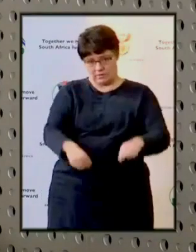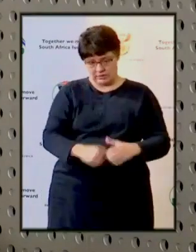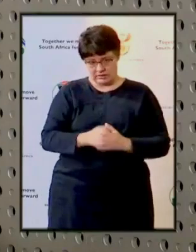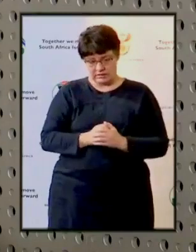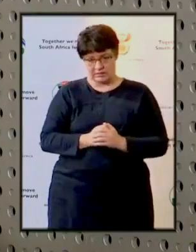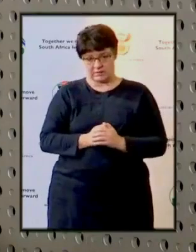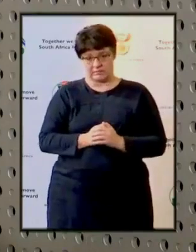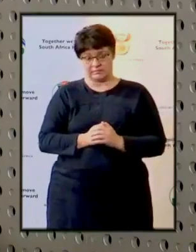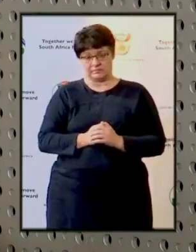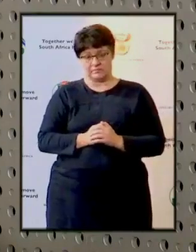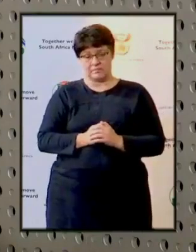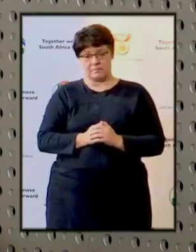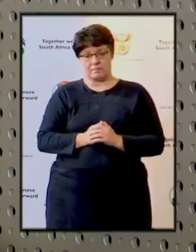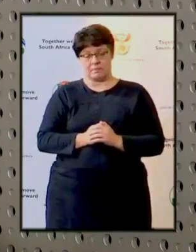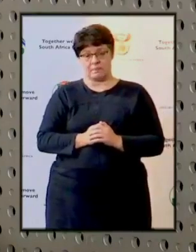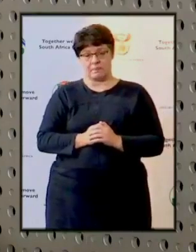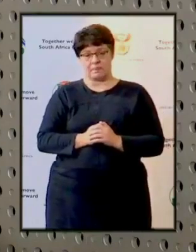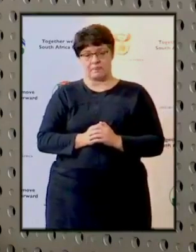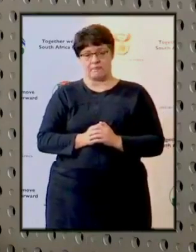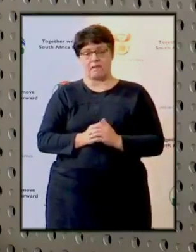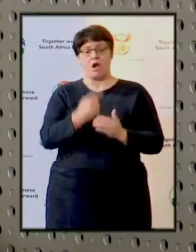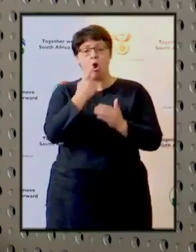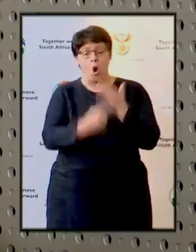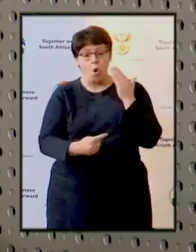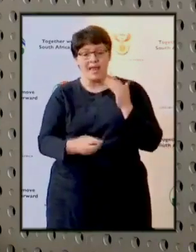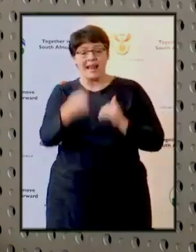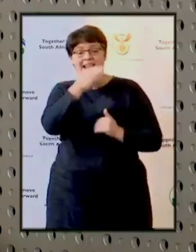allowed, only for export.